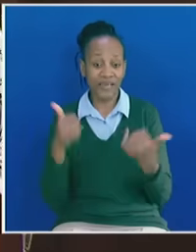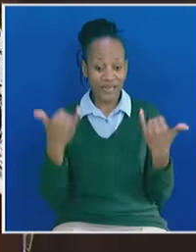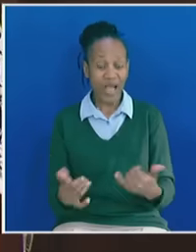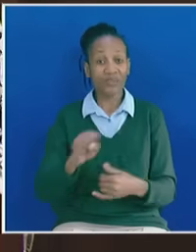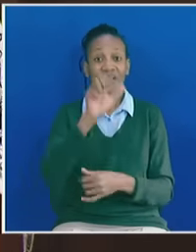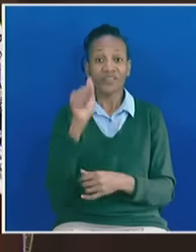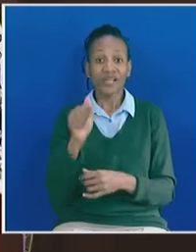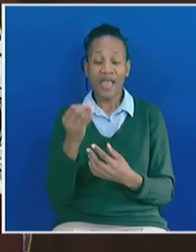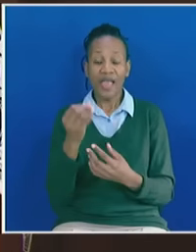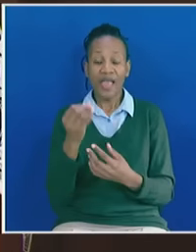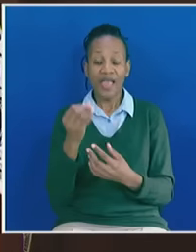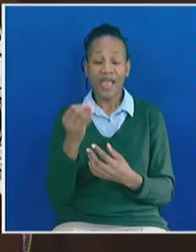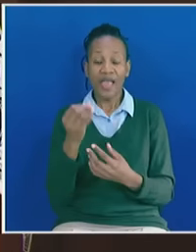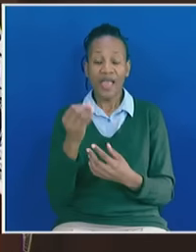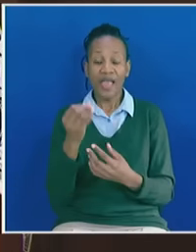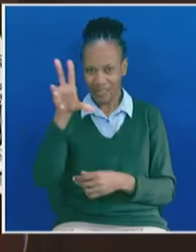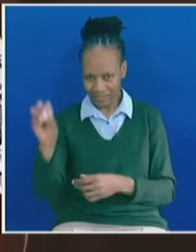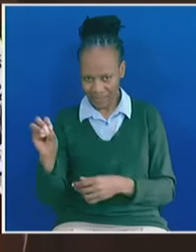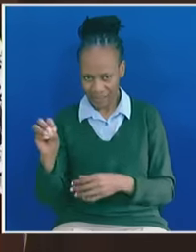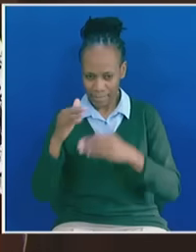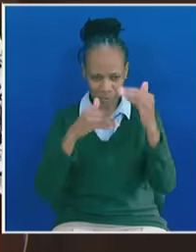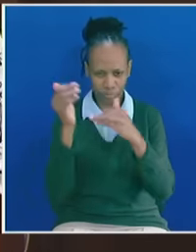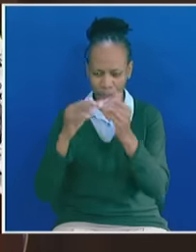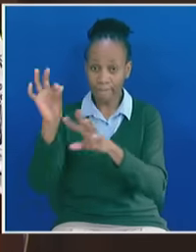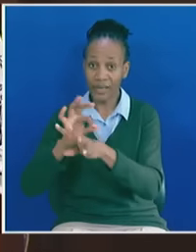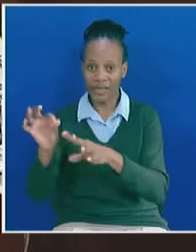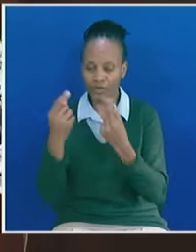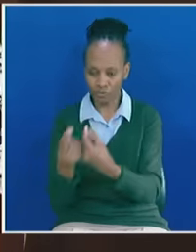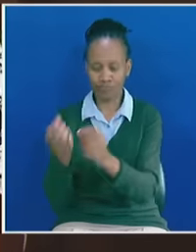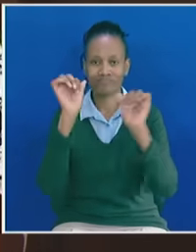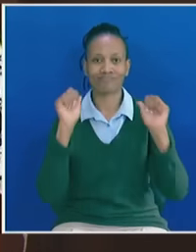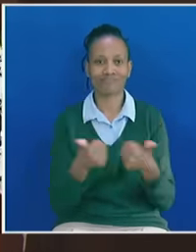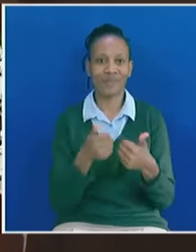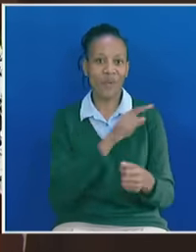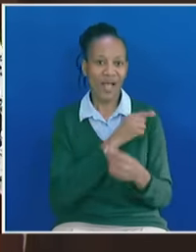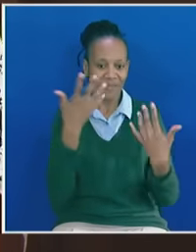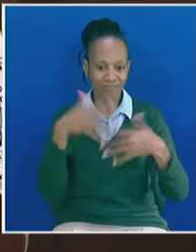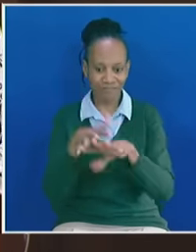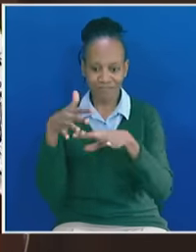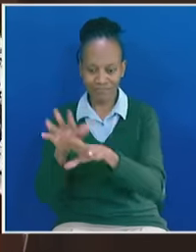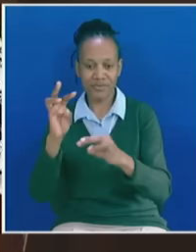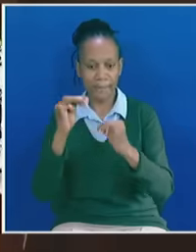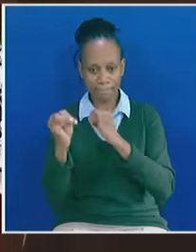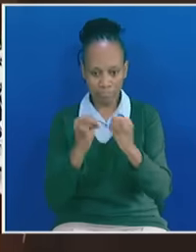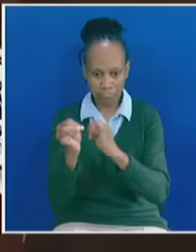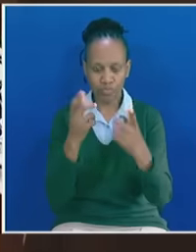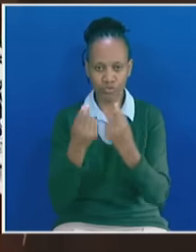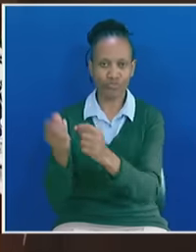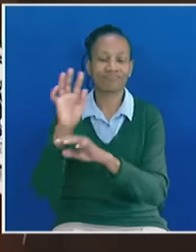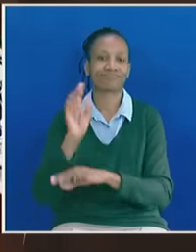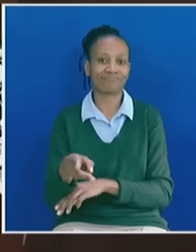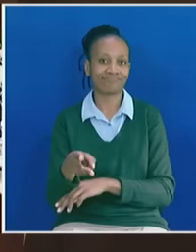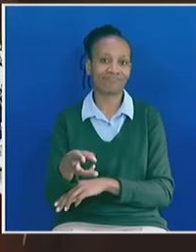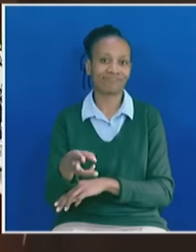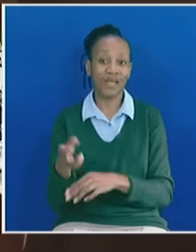120 municipalities have been assisted with infrastructure planning, with implementation and maintenance. It is worth noting that